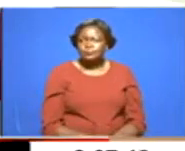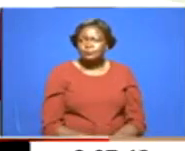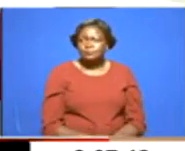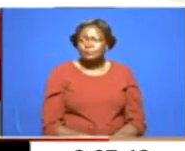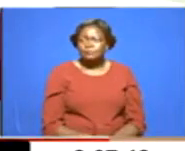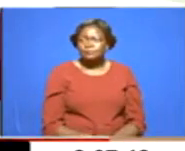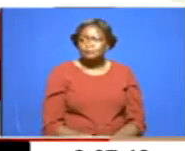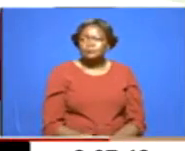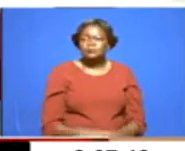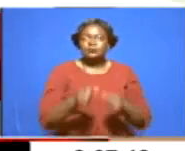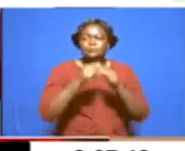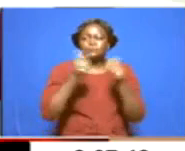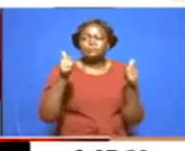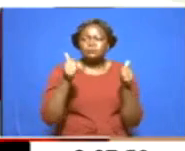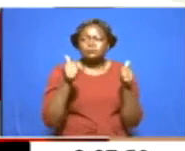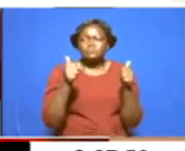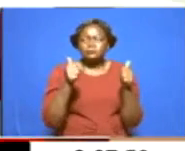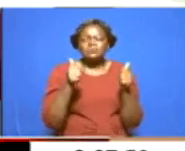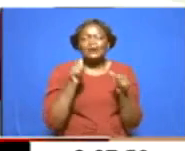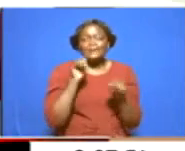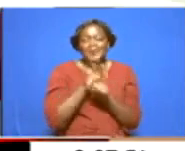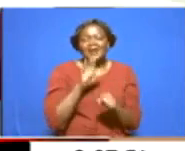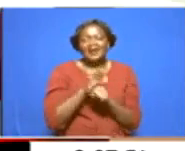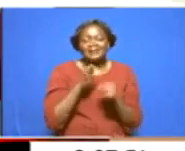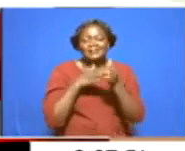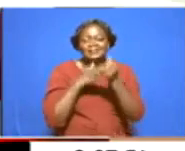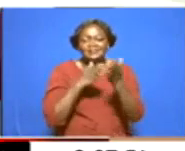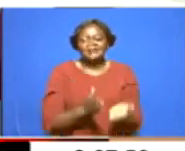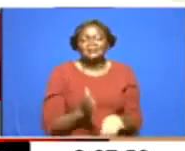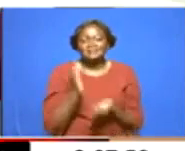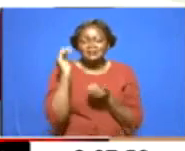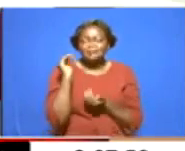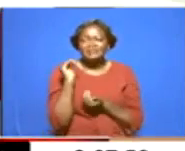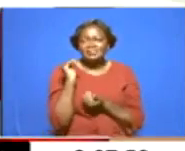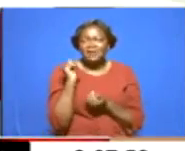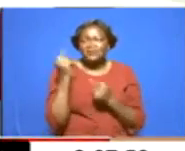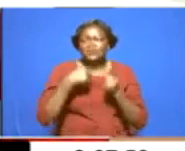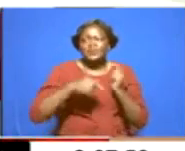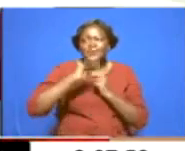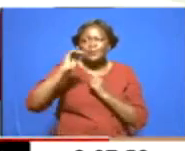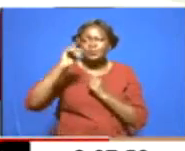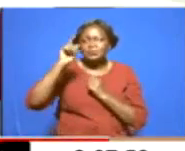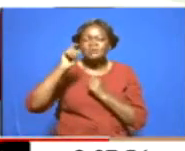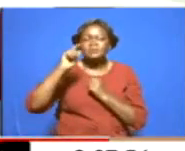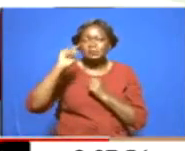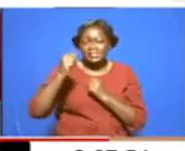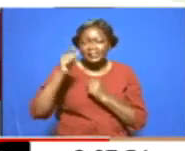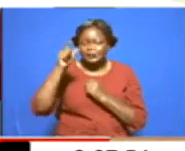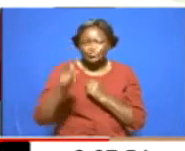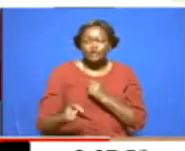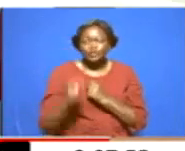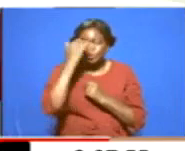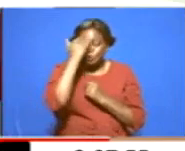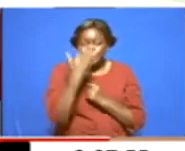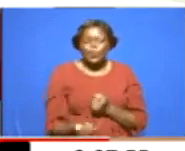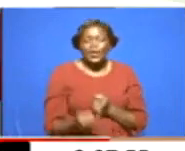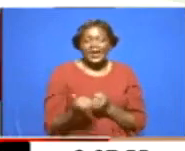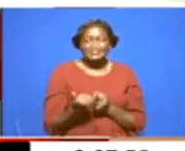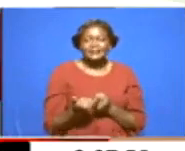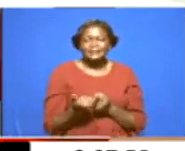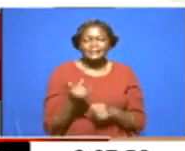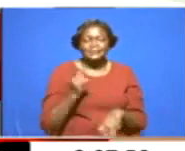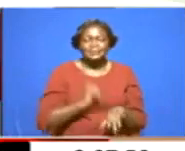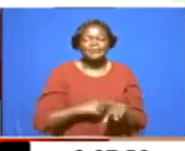Well, Purity, most of the leaders expected are from the Mount Kenya region, because generally when the president holds the